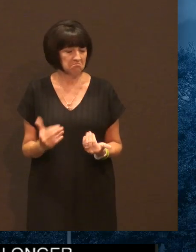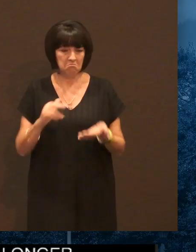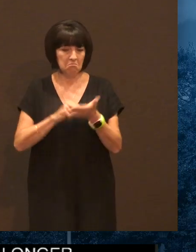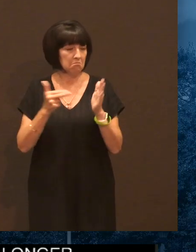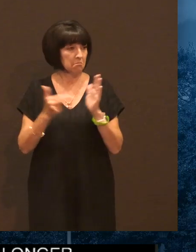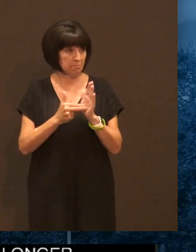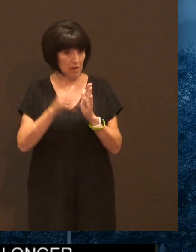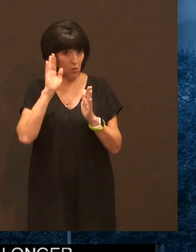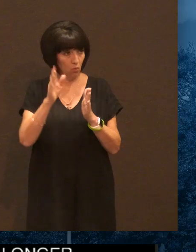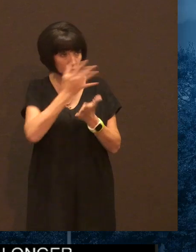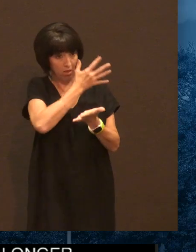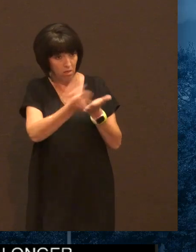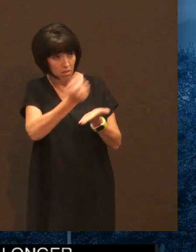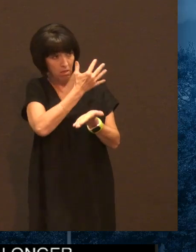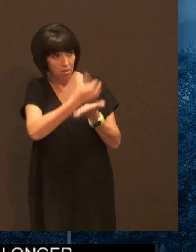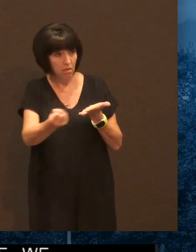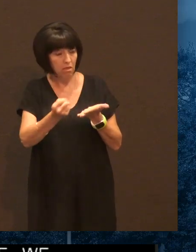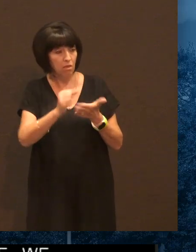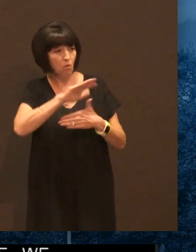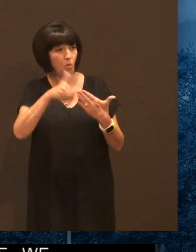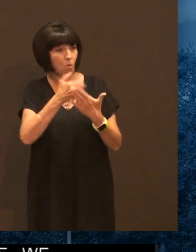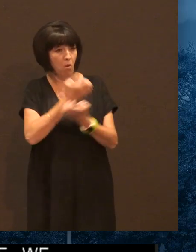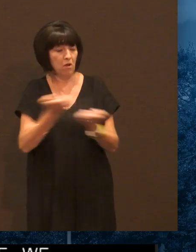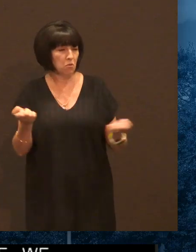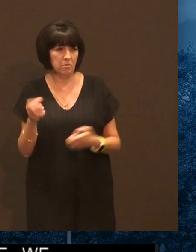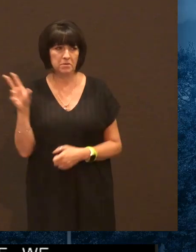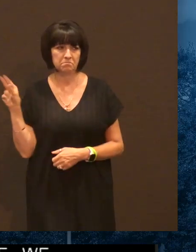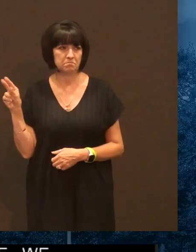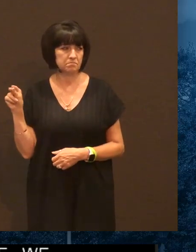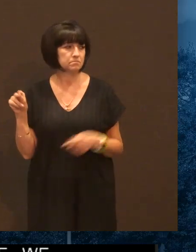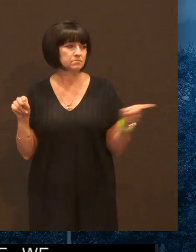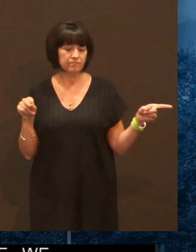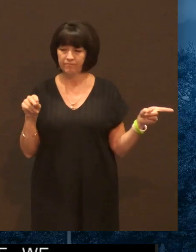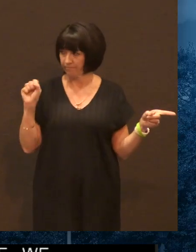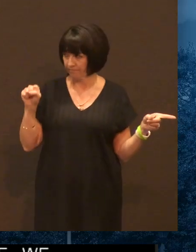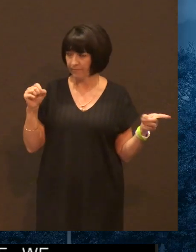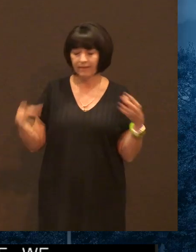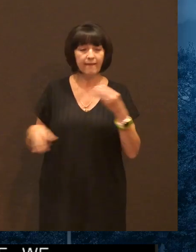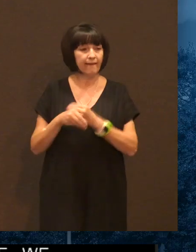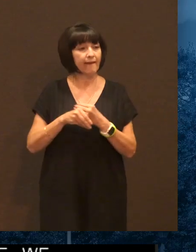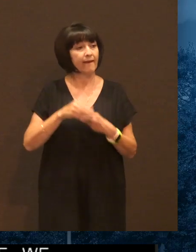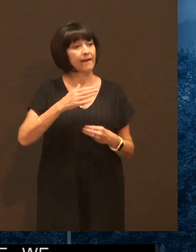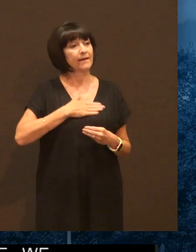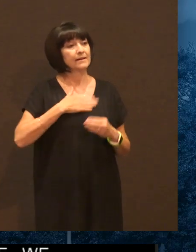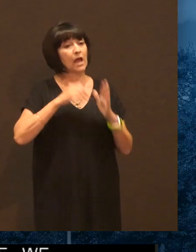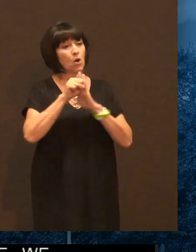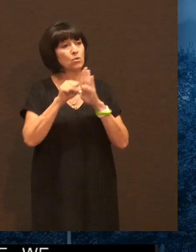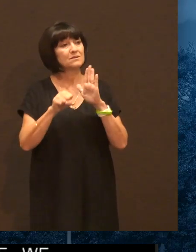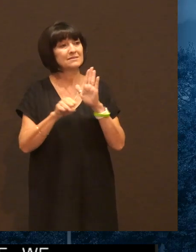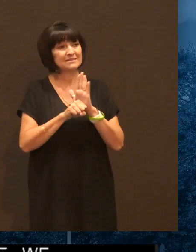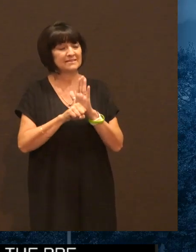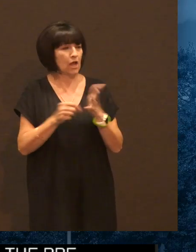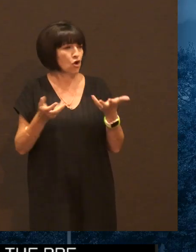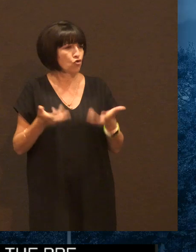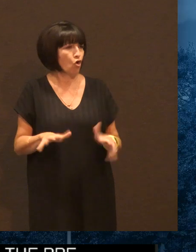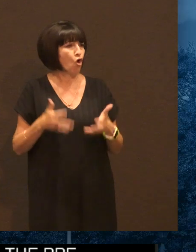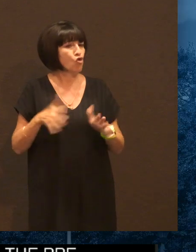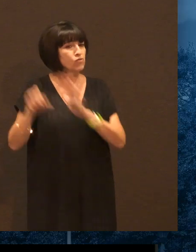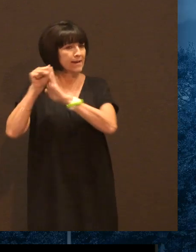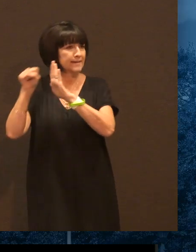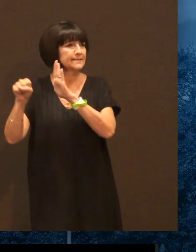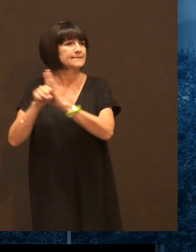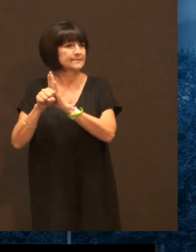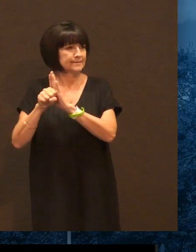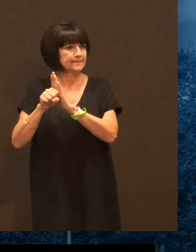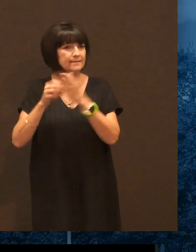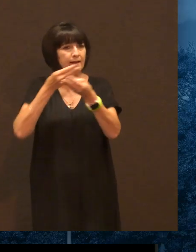supply. I might add, too, that through the consortium that the state was involved in, a lot of supplies have already come to the state and been distributed to